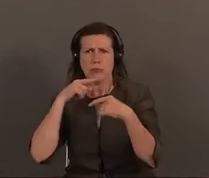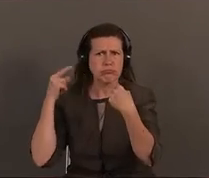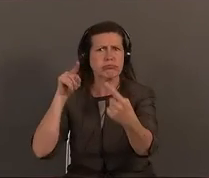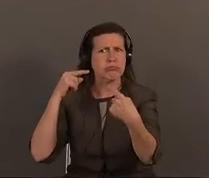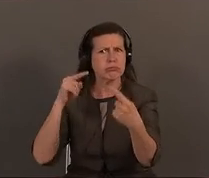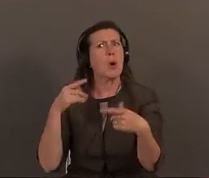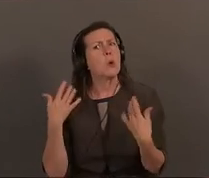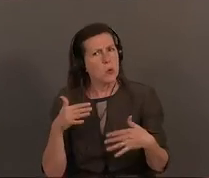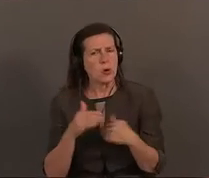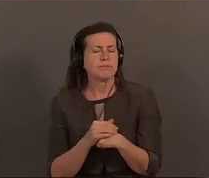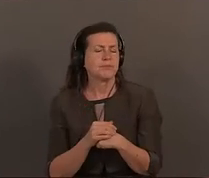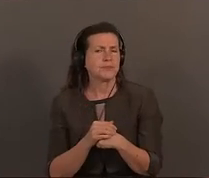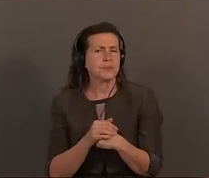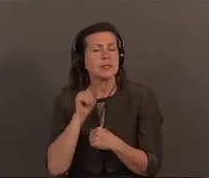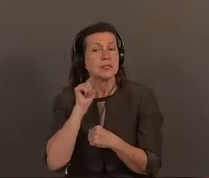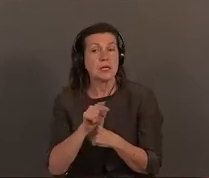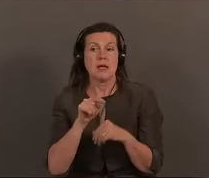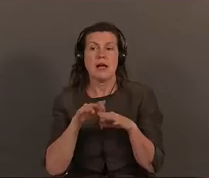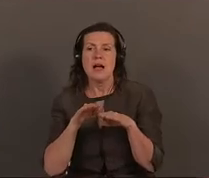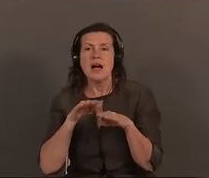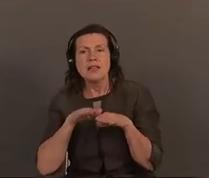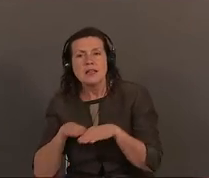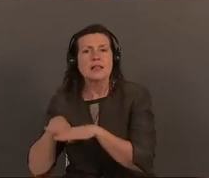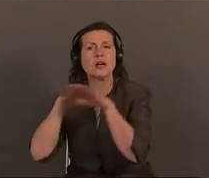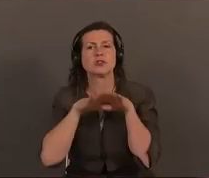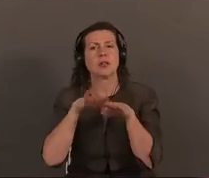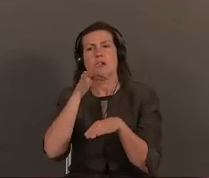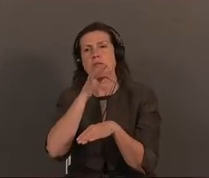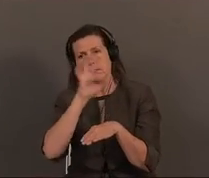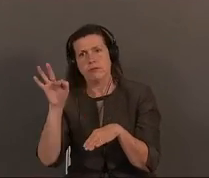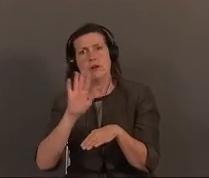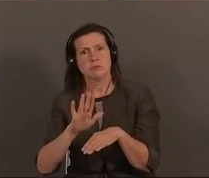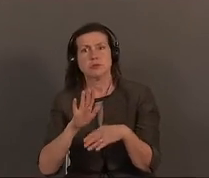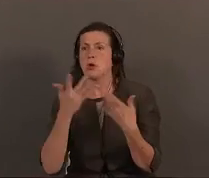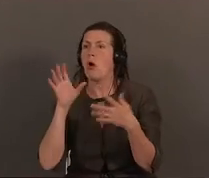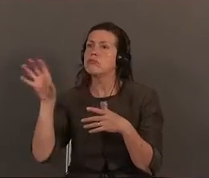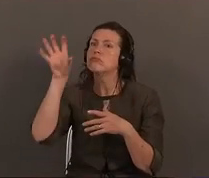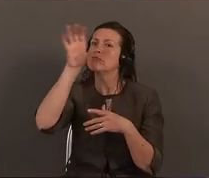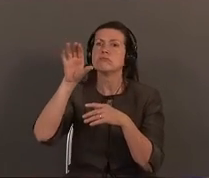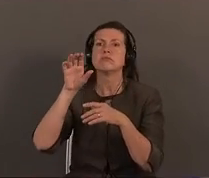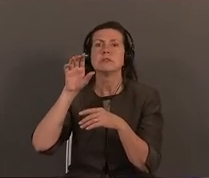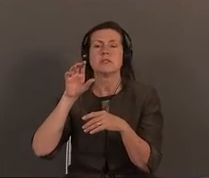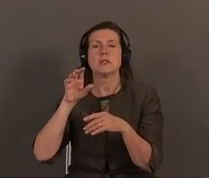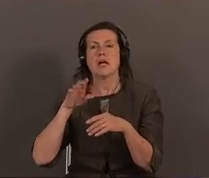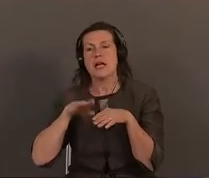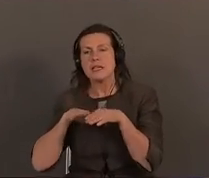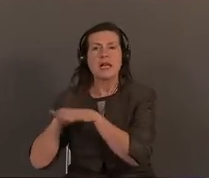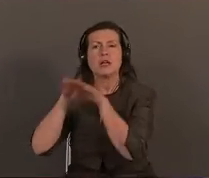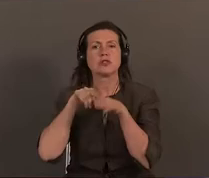What is actually the role of the national regulators in enforcing the new